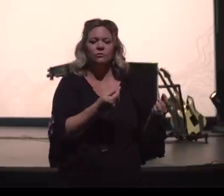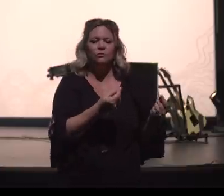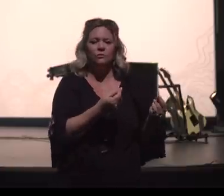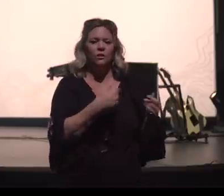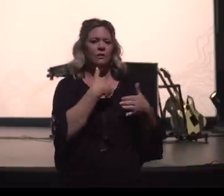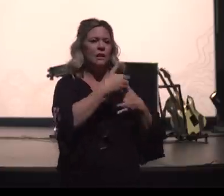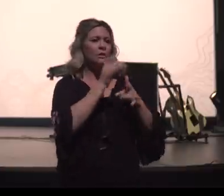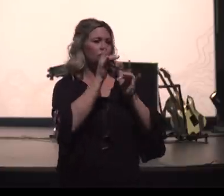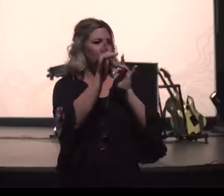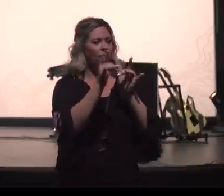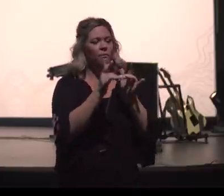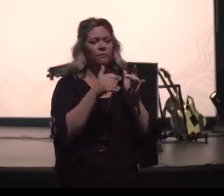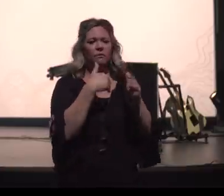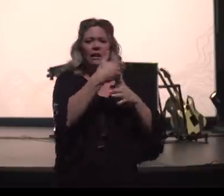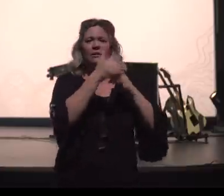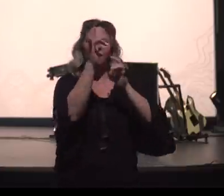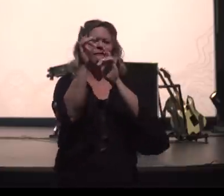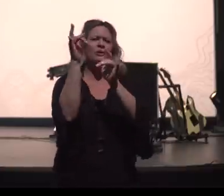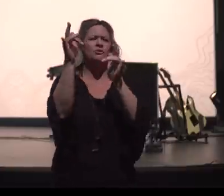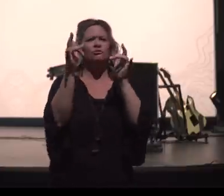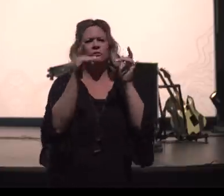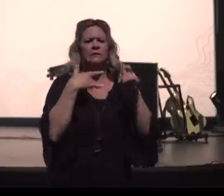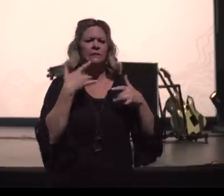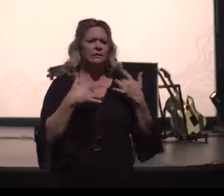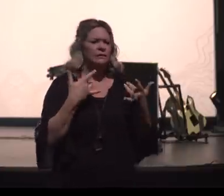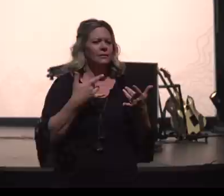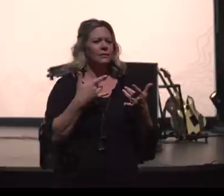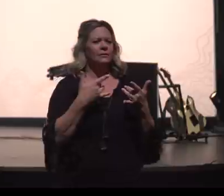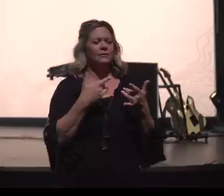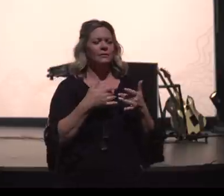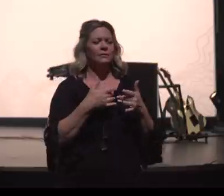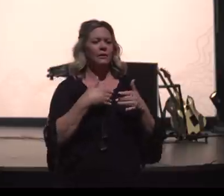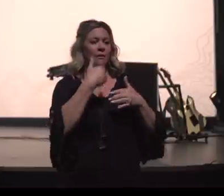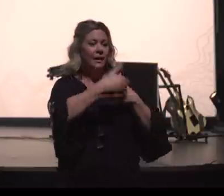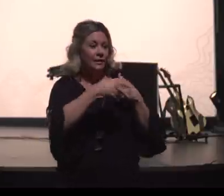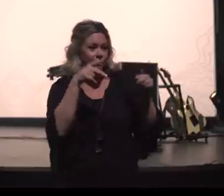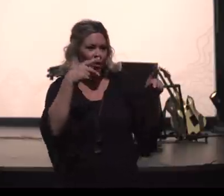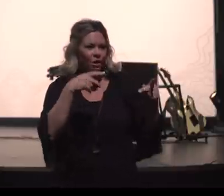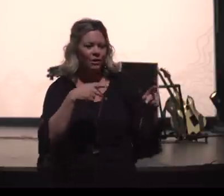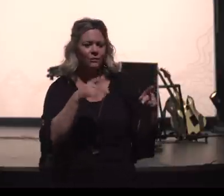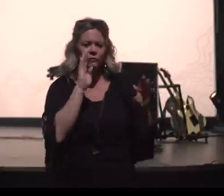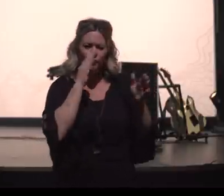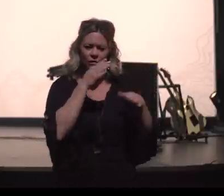or the next trip, or the next adventure, or the next high, the next party.